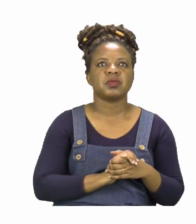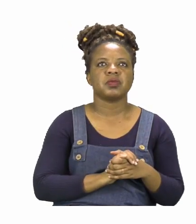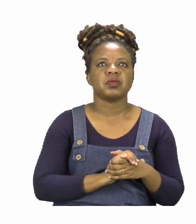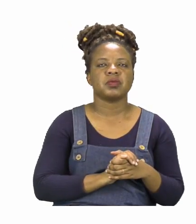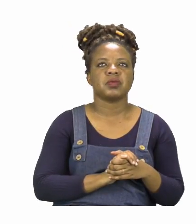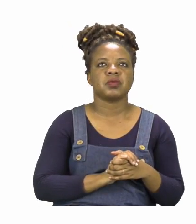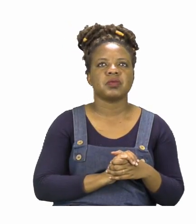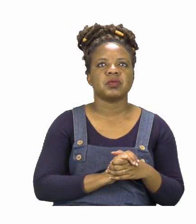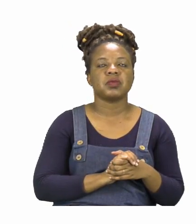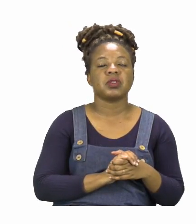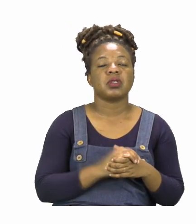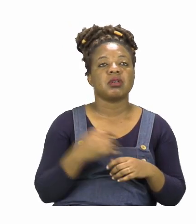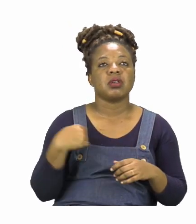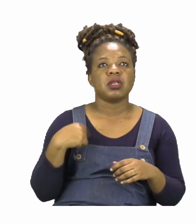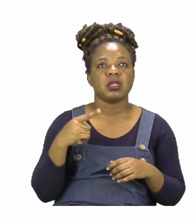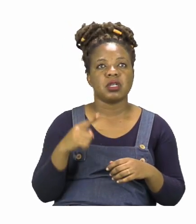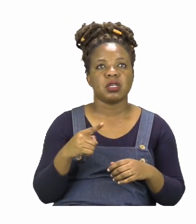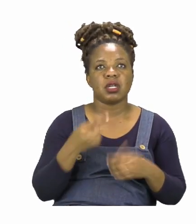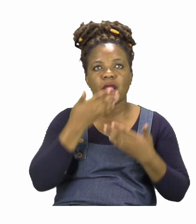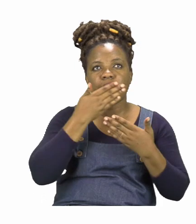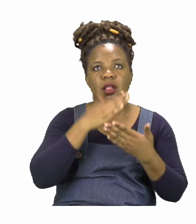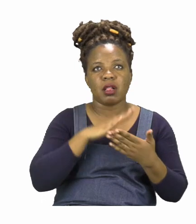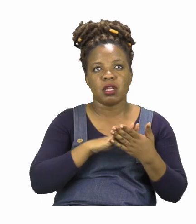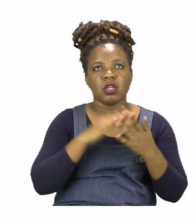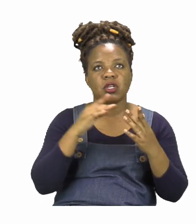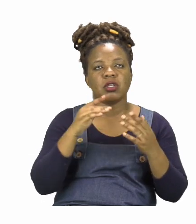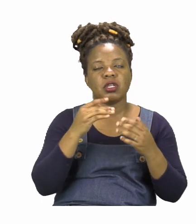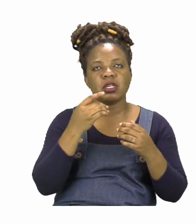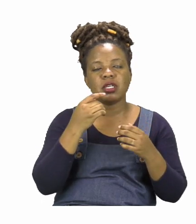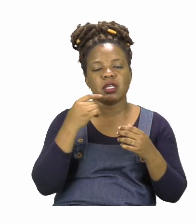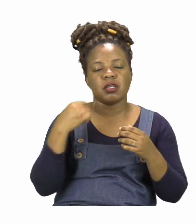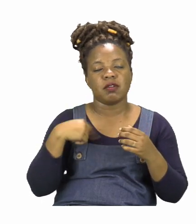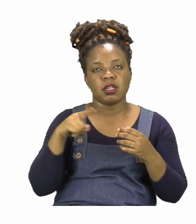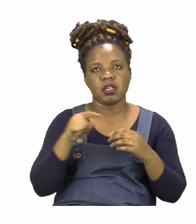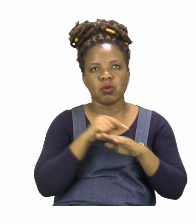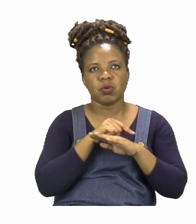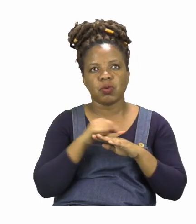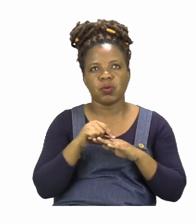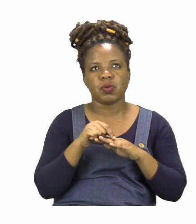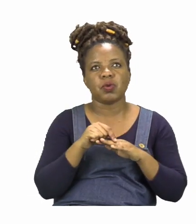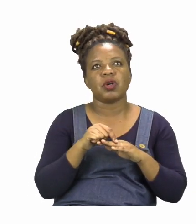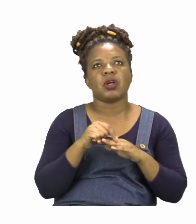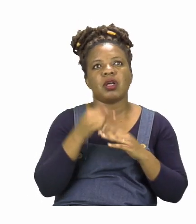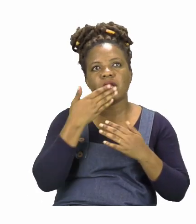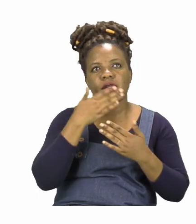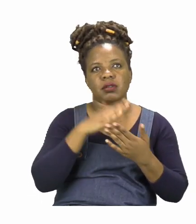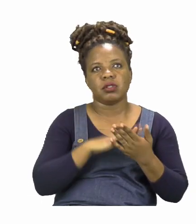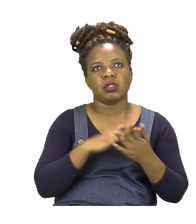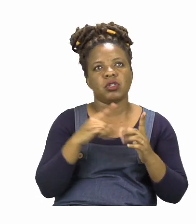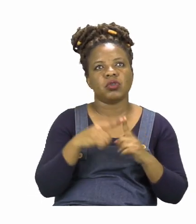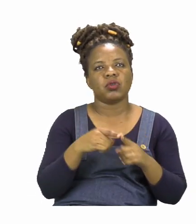He dashed letters to all the people in the neighborhood every day.